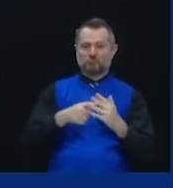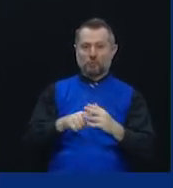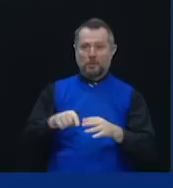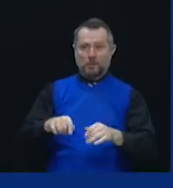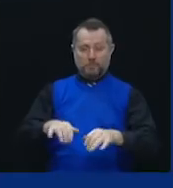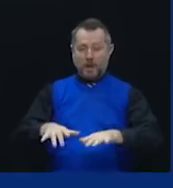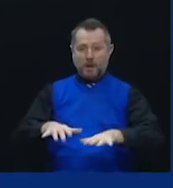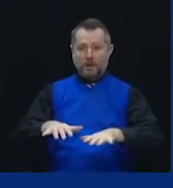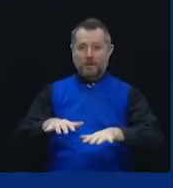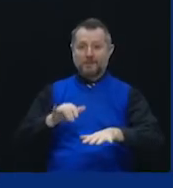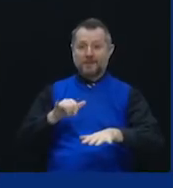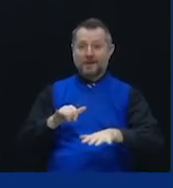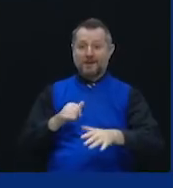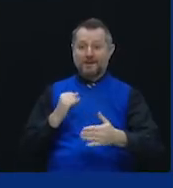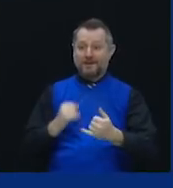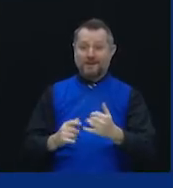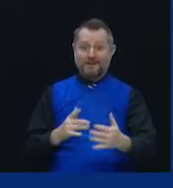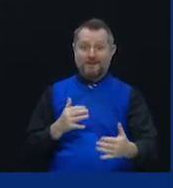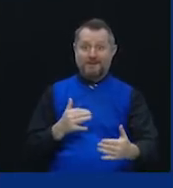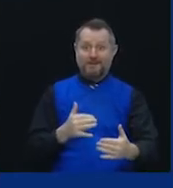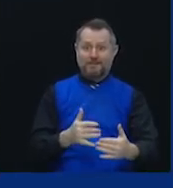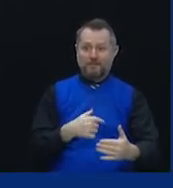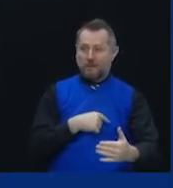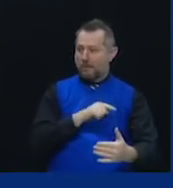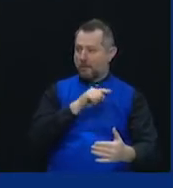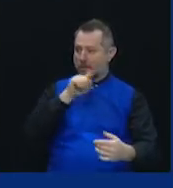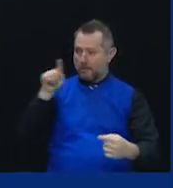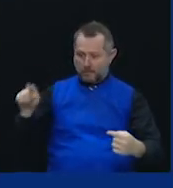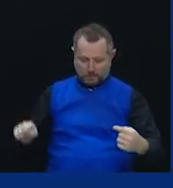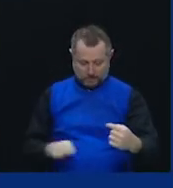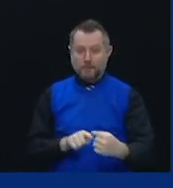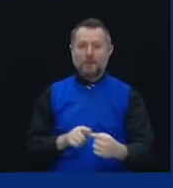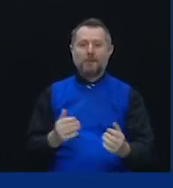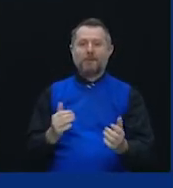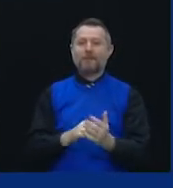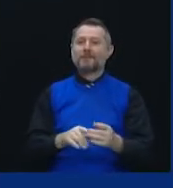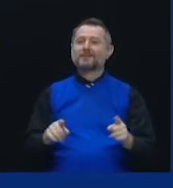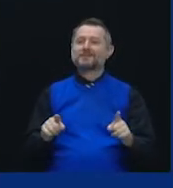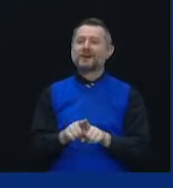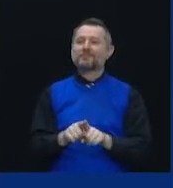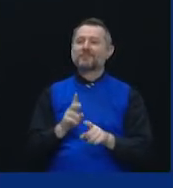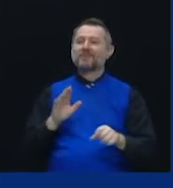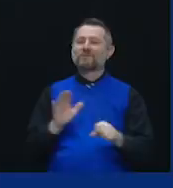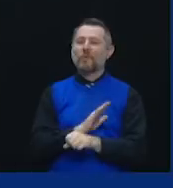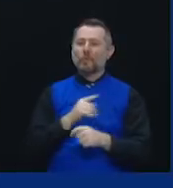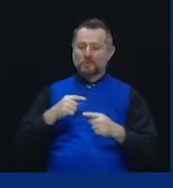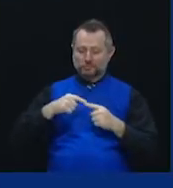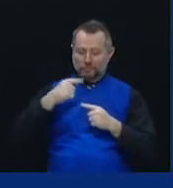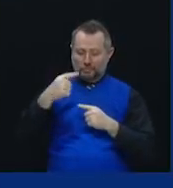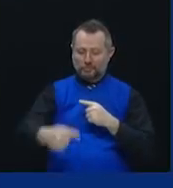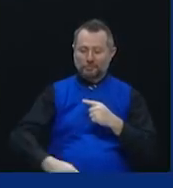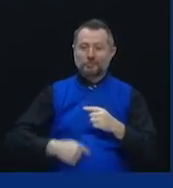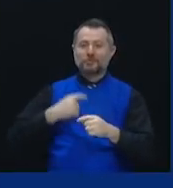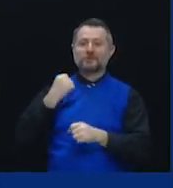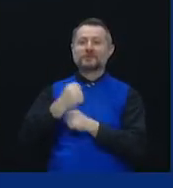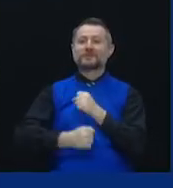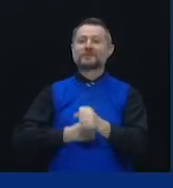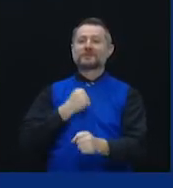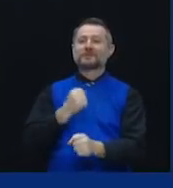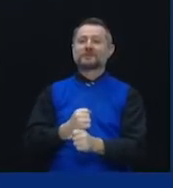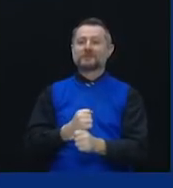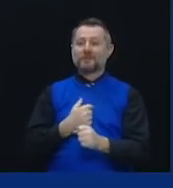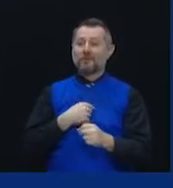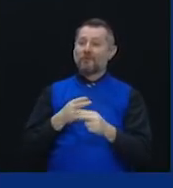through the full year of COVID, the winter of COVID turns into the spring